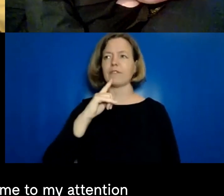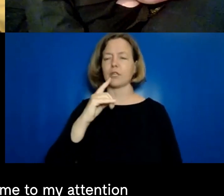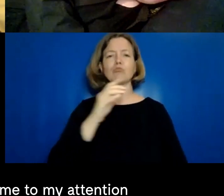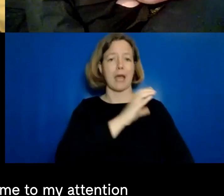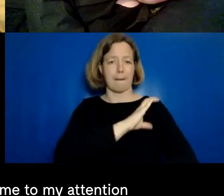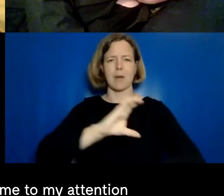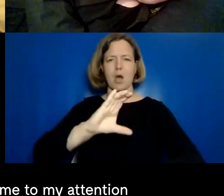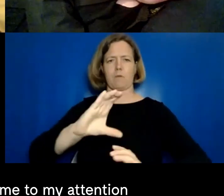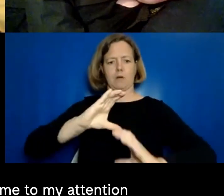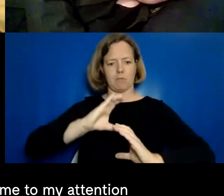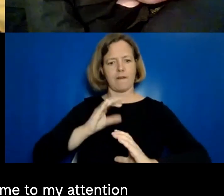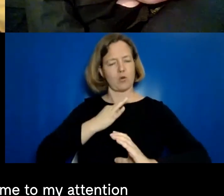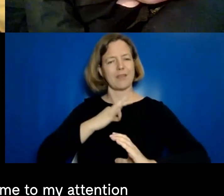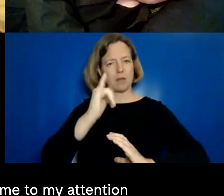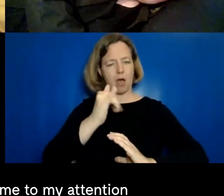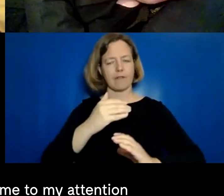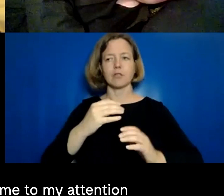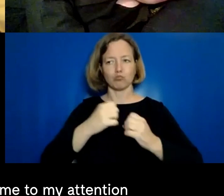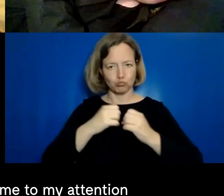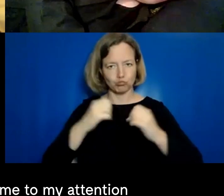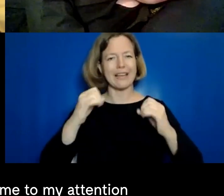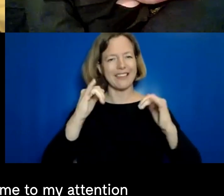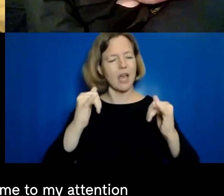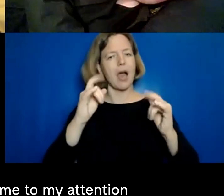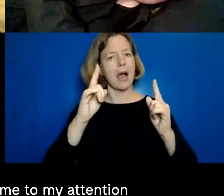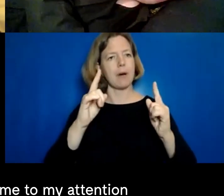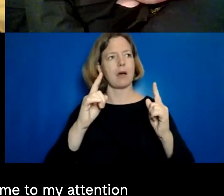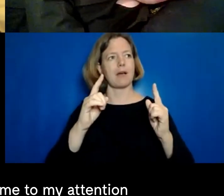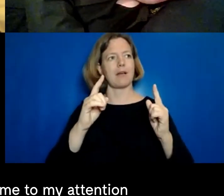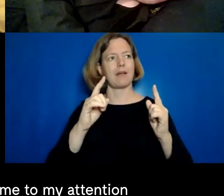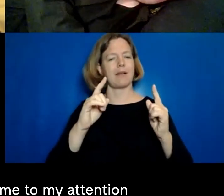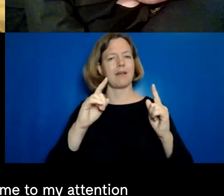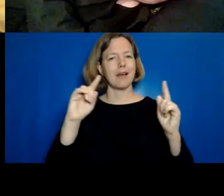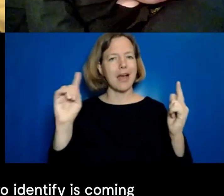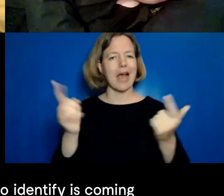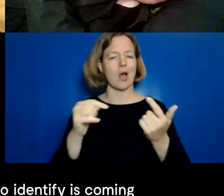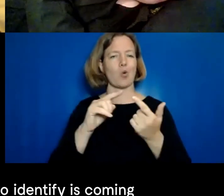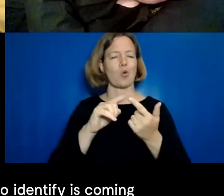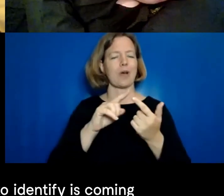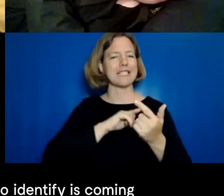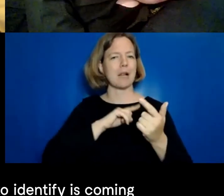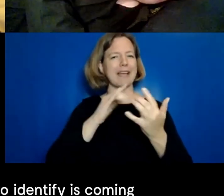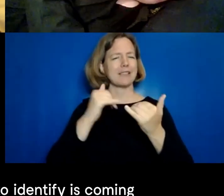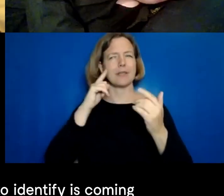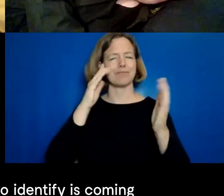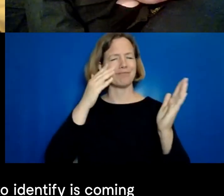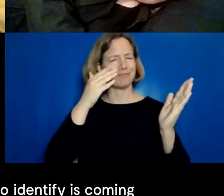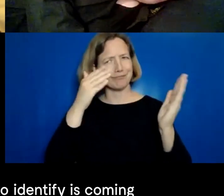but it has also come to my attention more and more about that